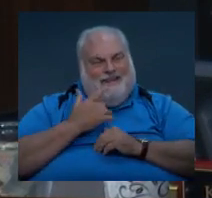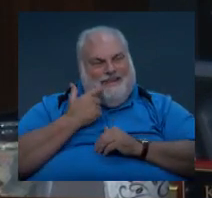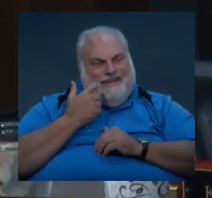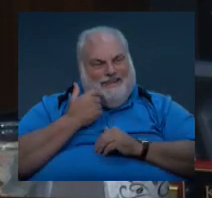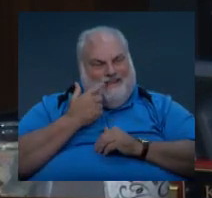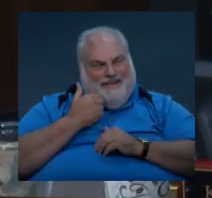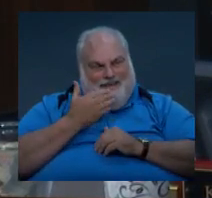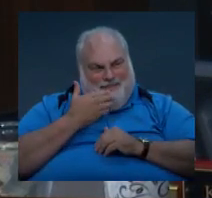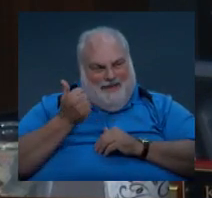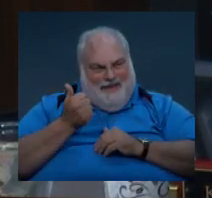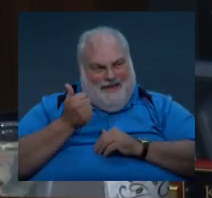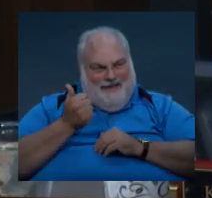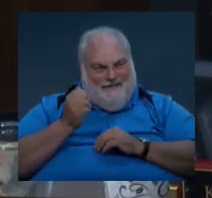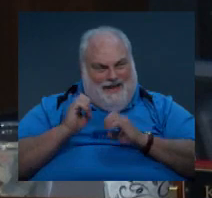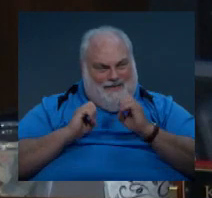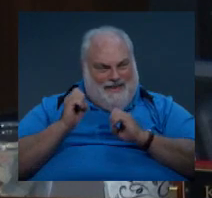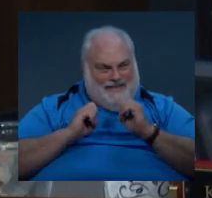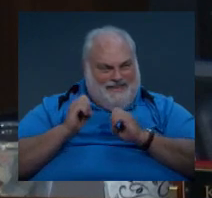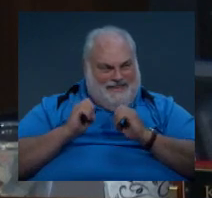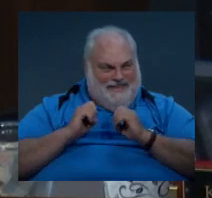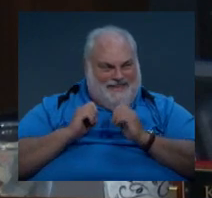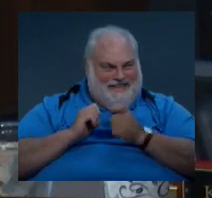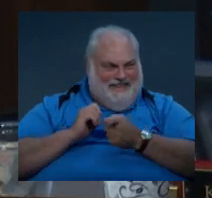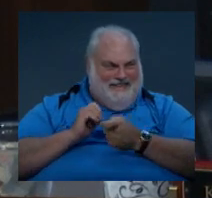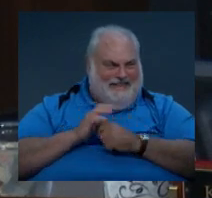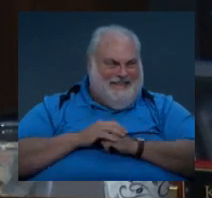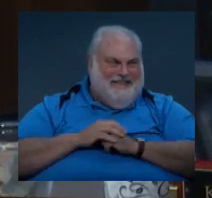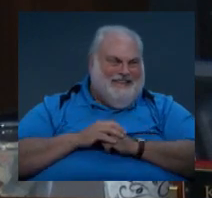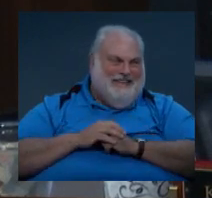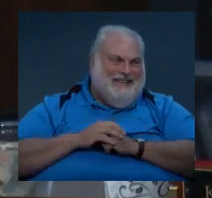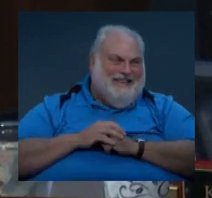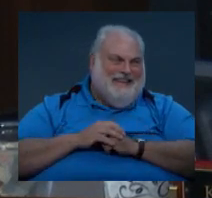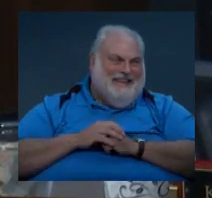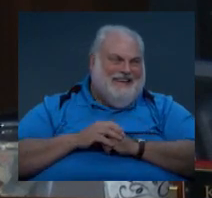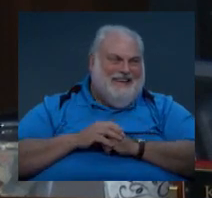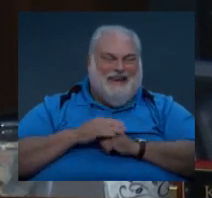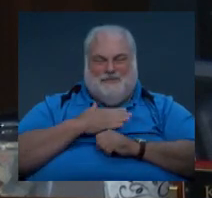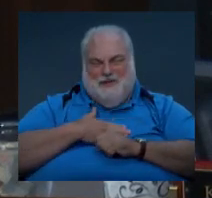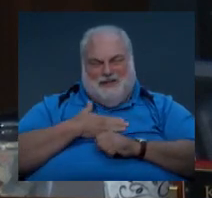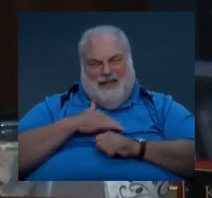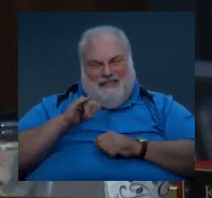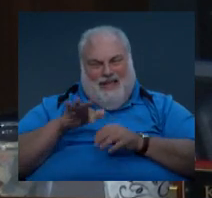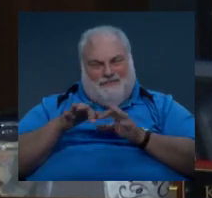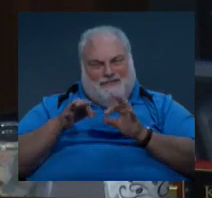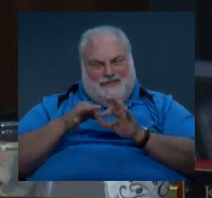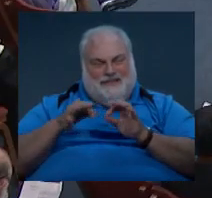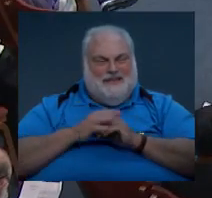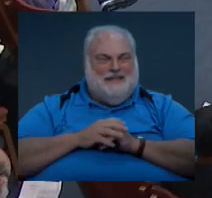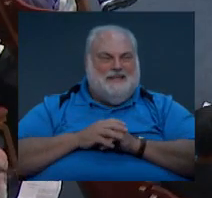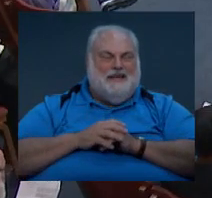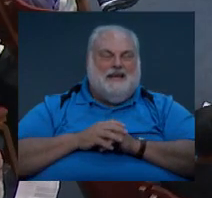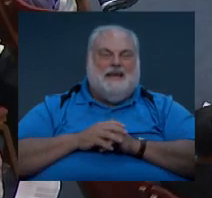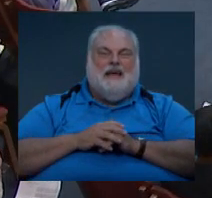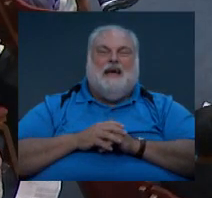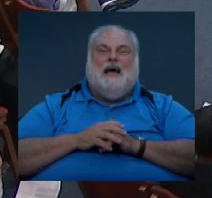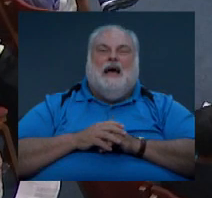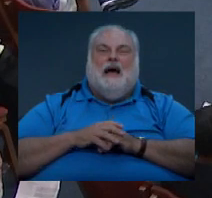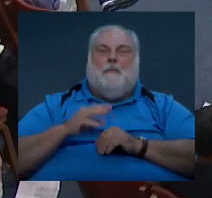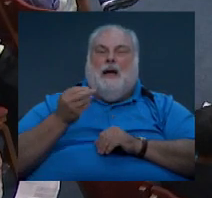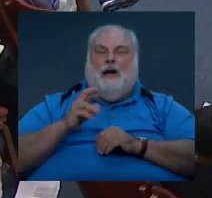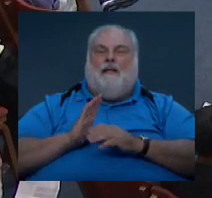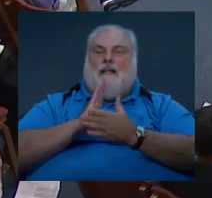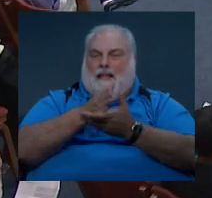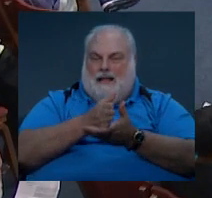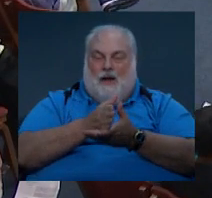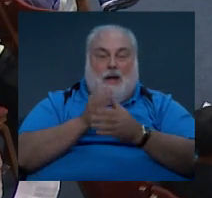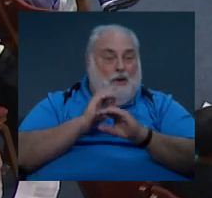I'll give you a better evaluation when your evaluation time comes up, but I appreciate that explanation. All right.